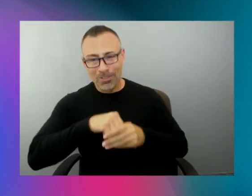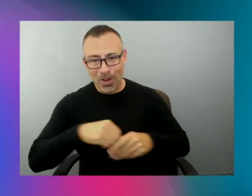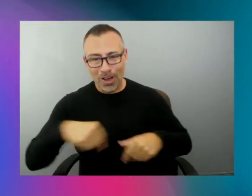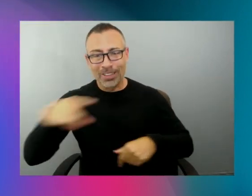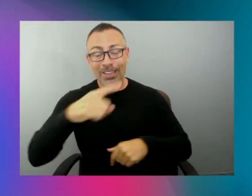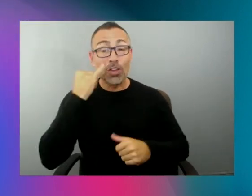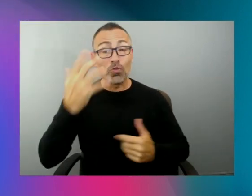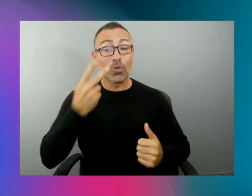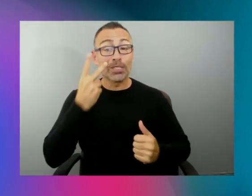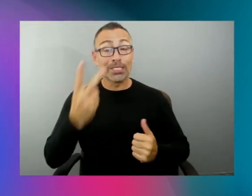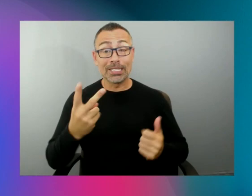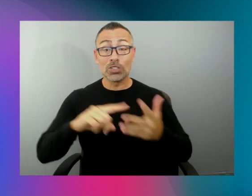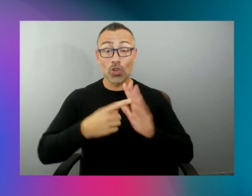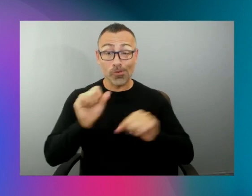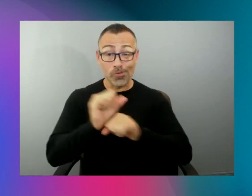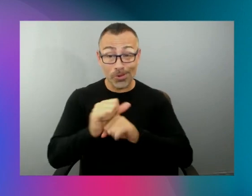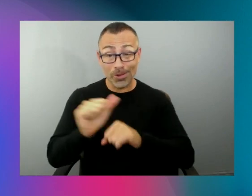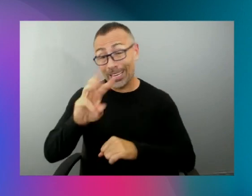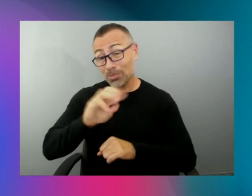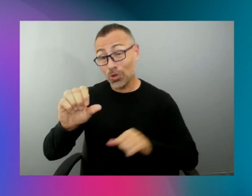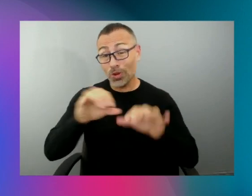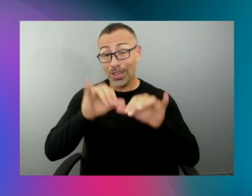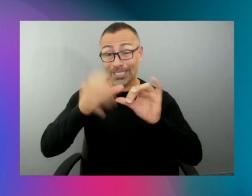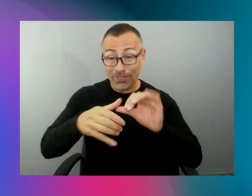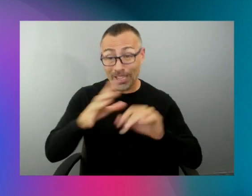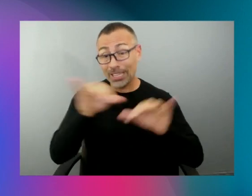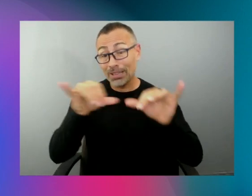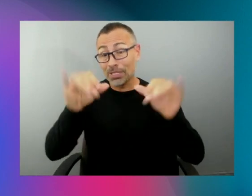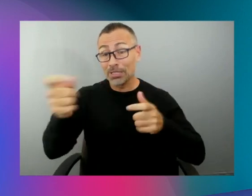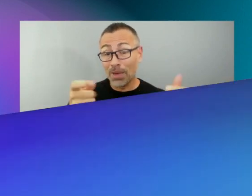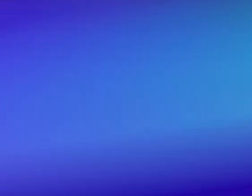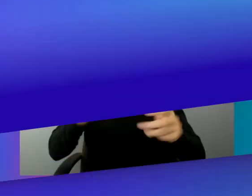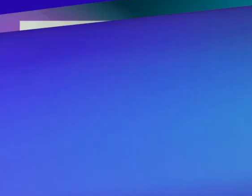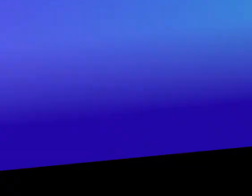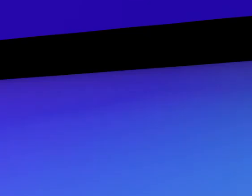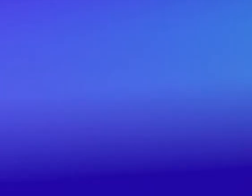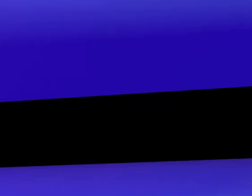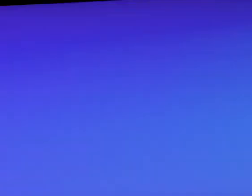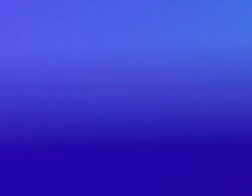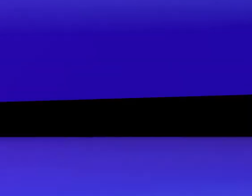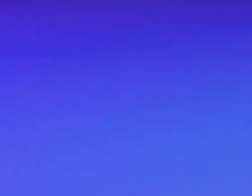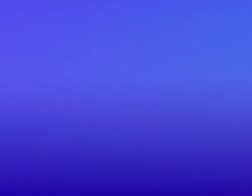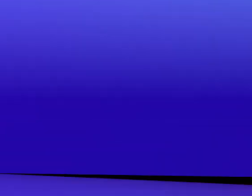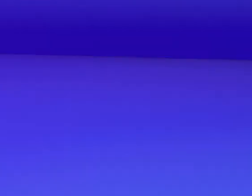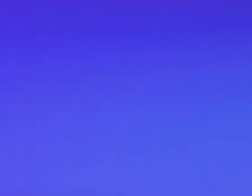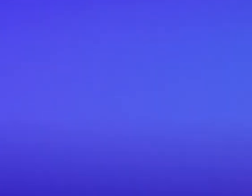Config and Systems Manager. We'll be right back with more from AWS On Air.